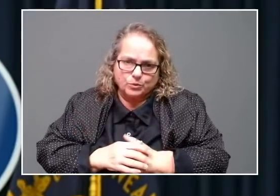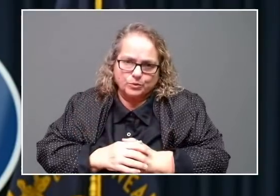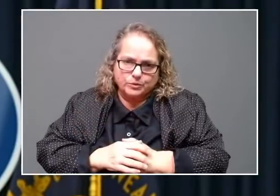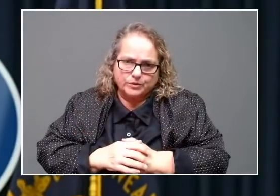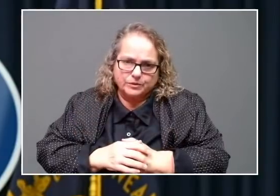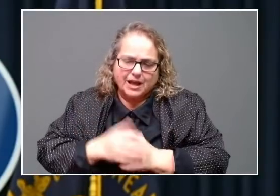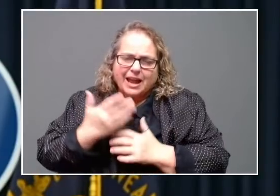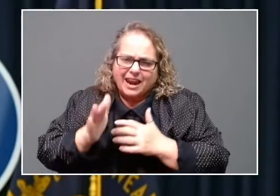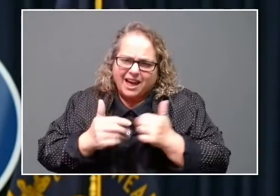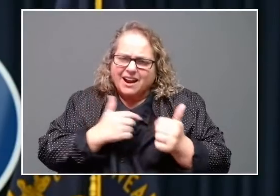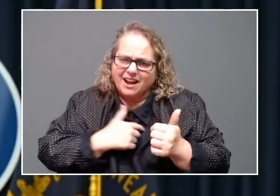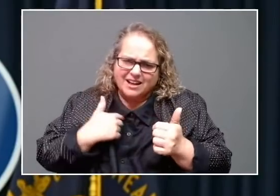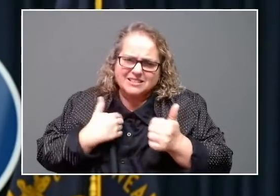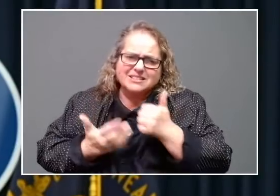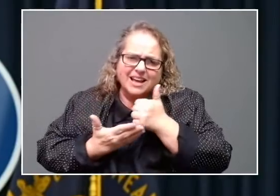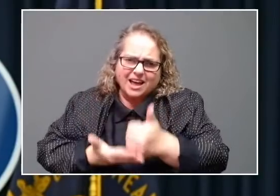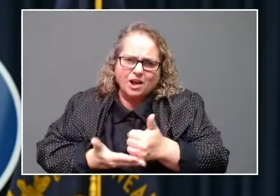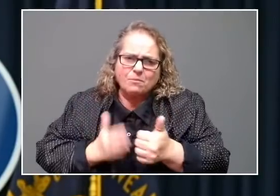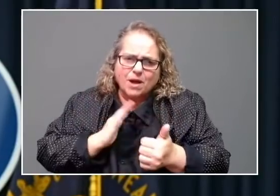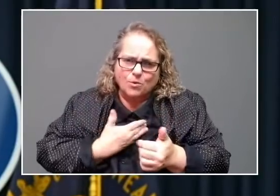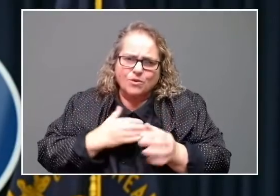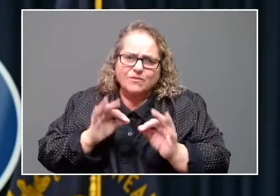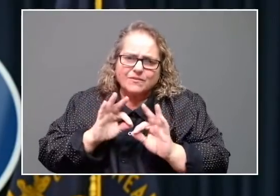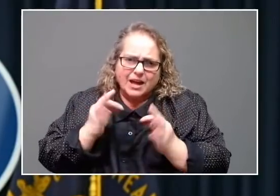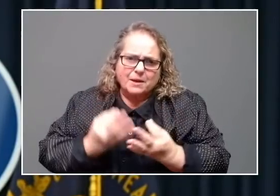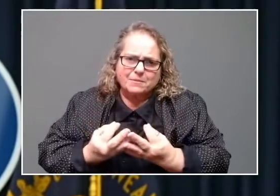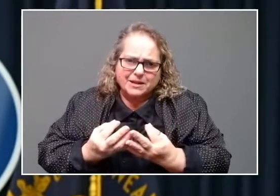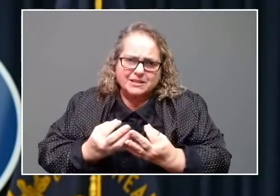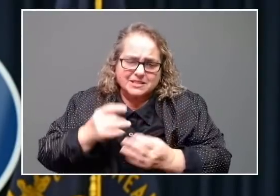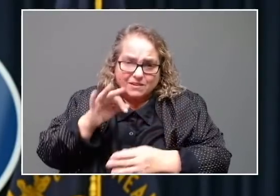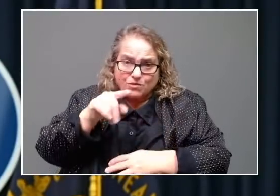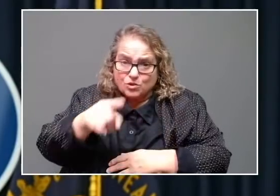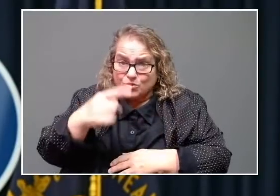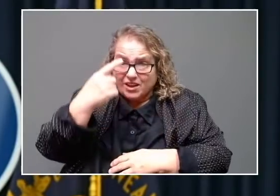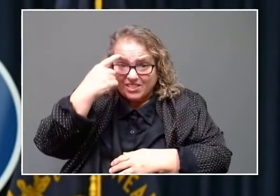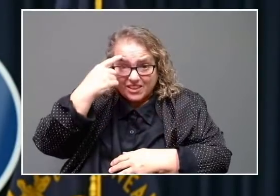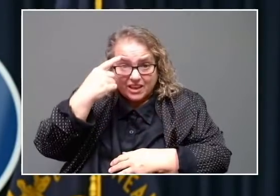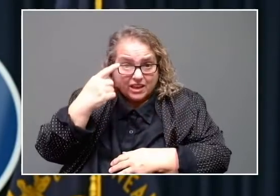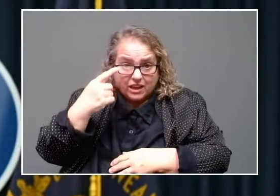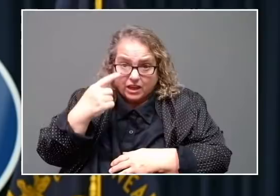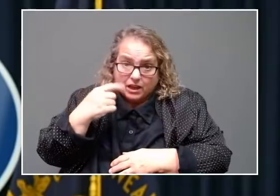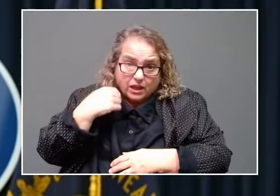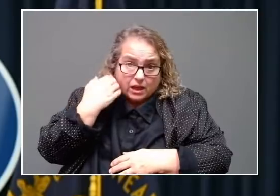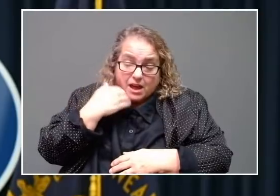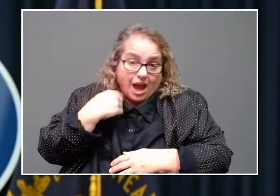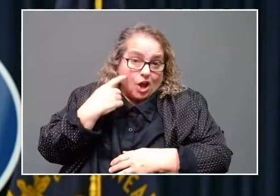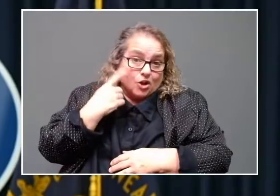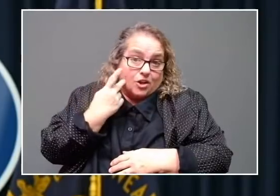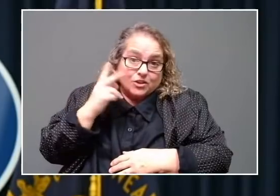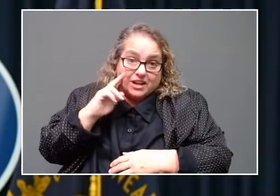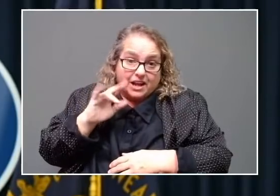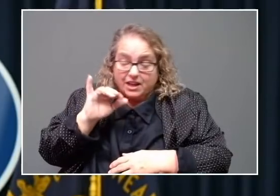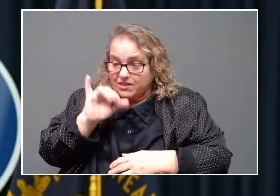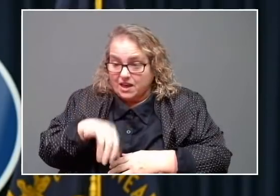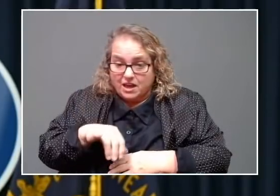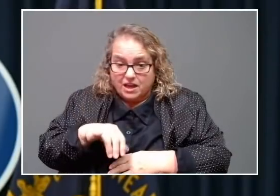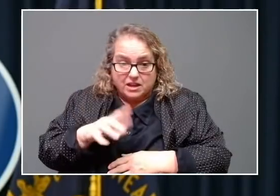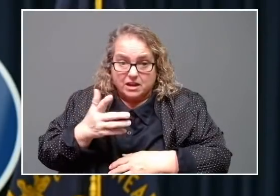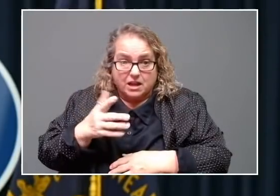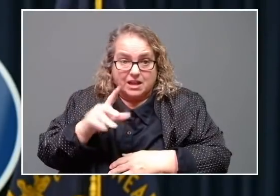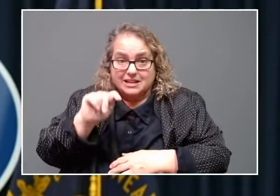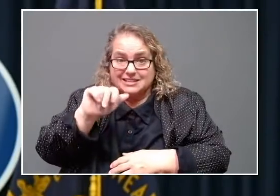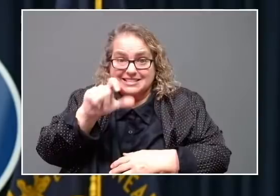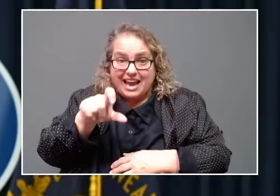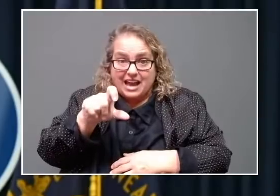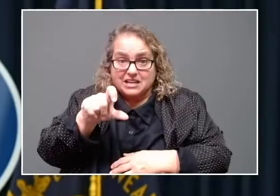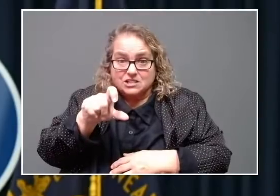help our families. If you think, I heard the other day that comprehensive tax reform will get people back